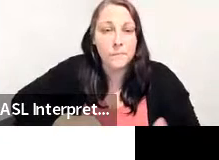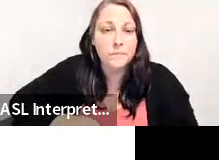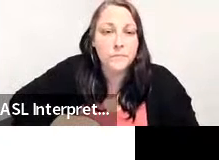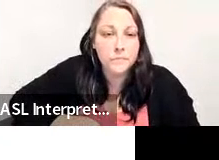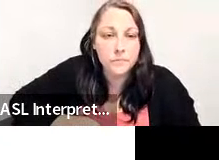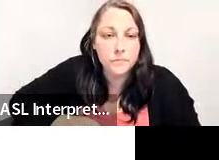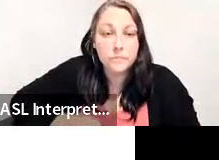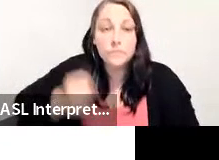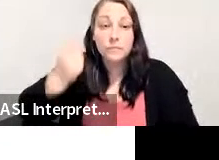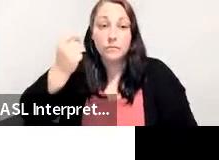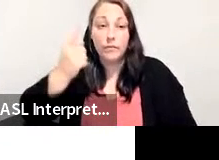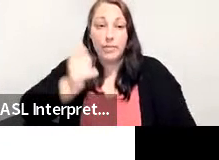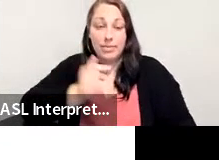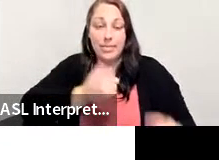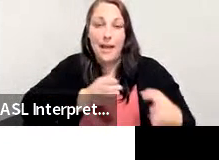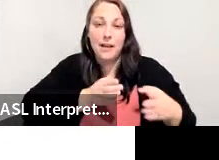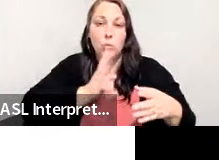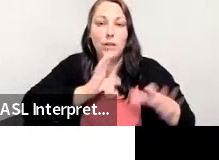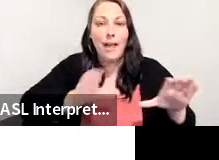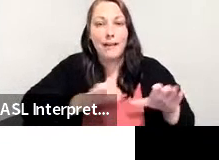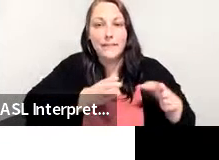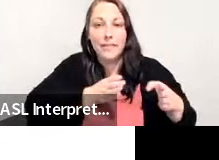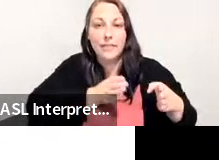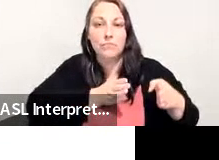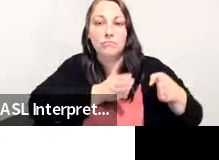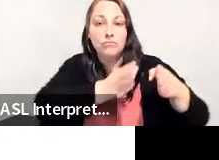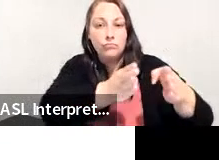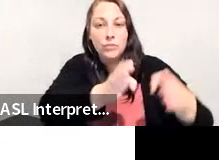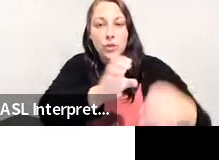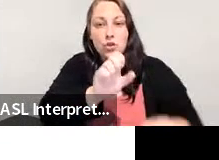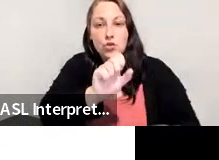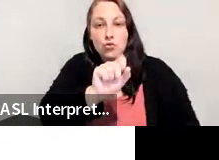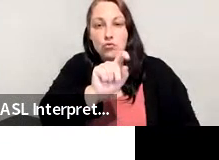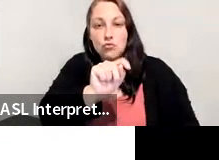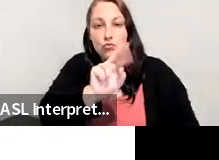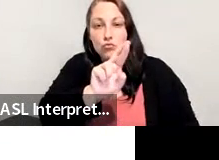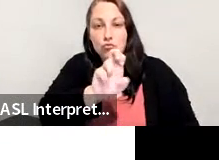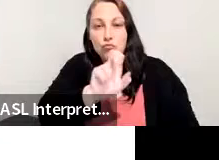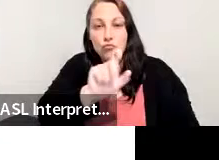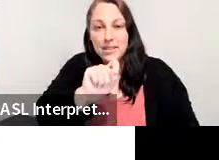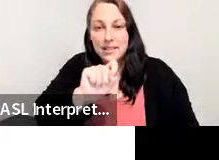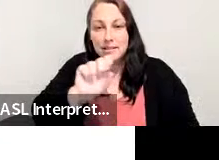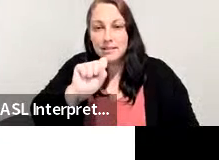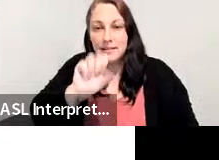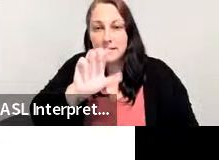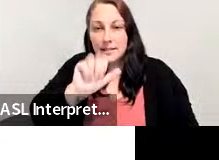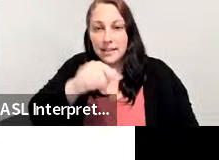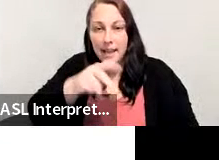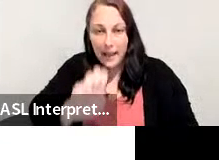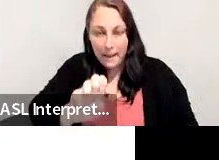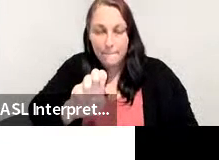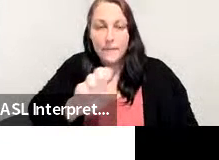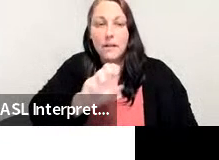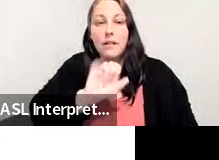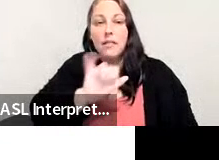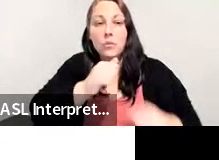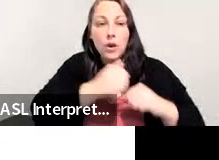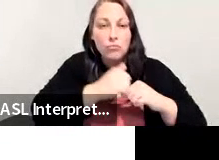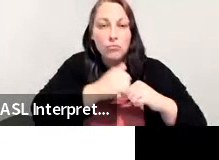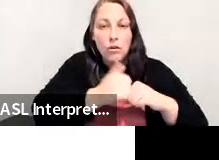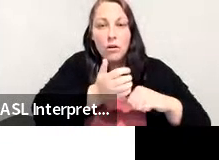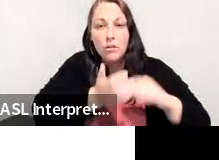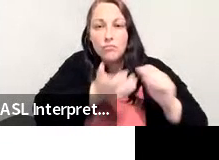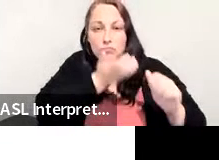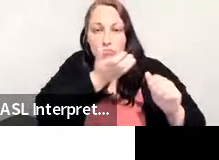It's 31 feet overall, so it's quite substantial and offers up a lot of opportunity to really inhabit it, I think,